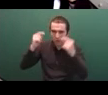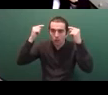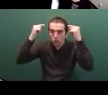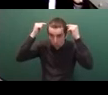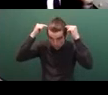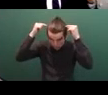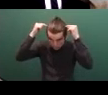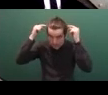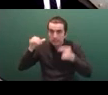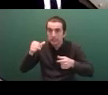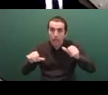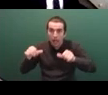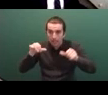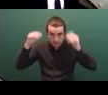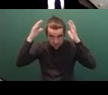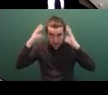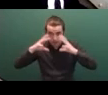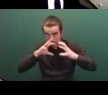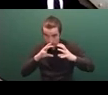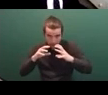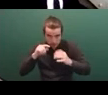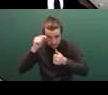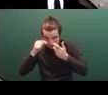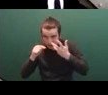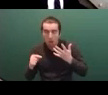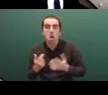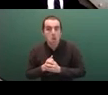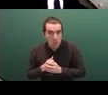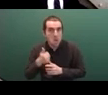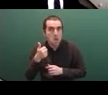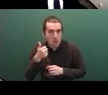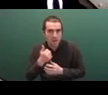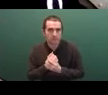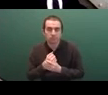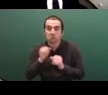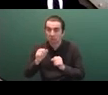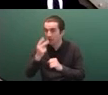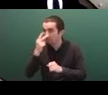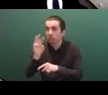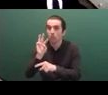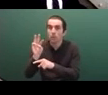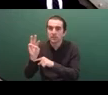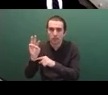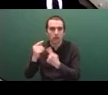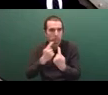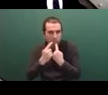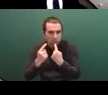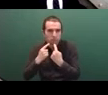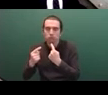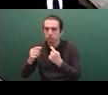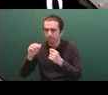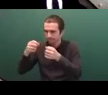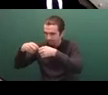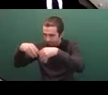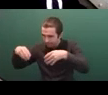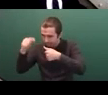in Ontario, I did a lot of work with her for a period, always said that for a teacher, there are 4 key questions